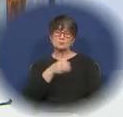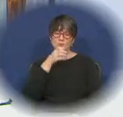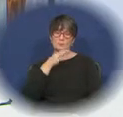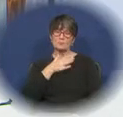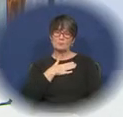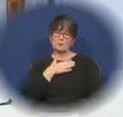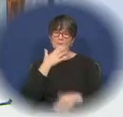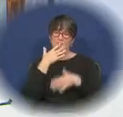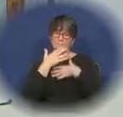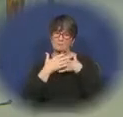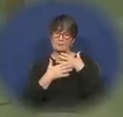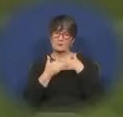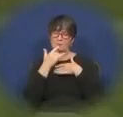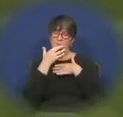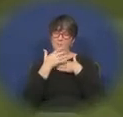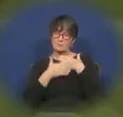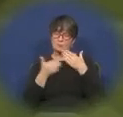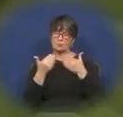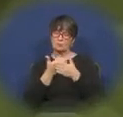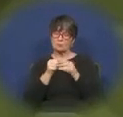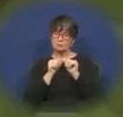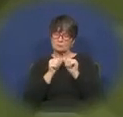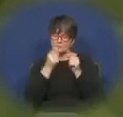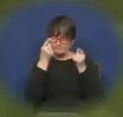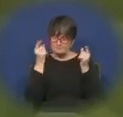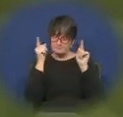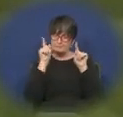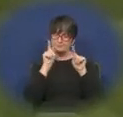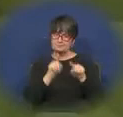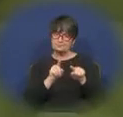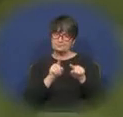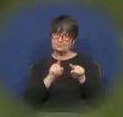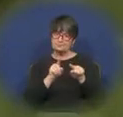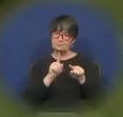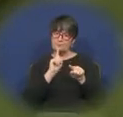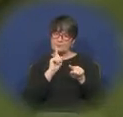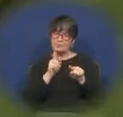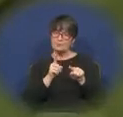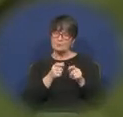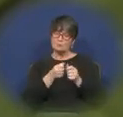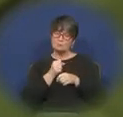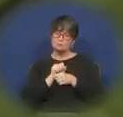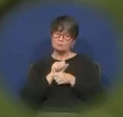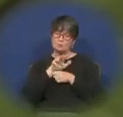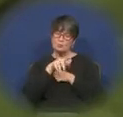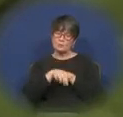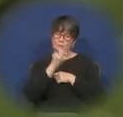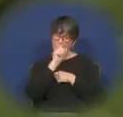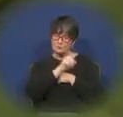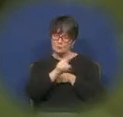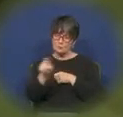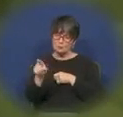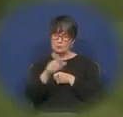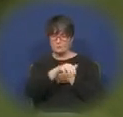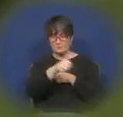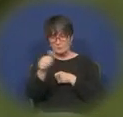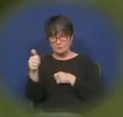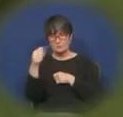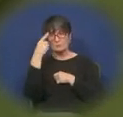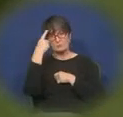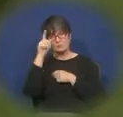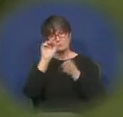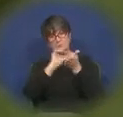of my blood, the blood of the new and eternal covenant, which will be poured out for you and for many for